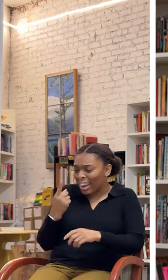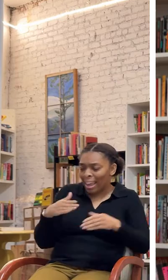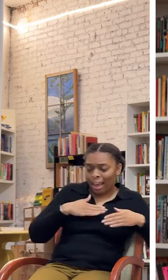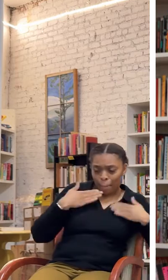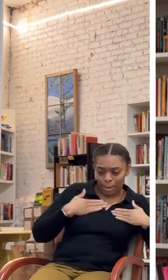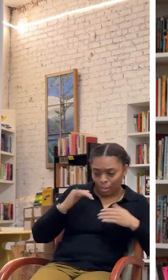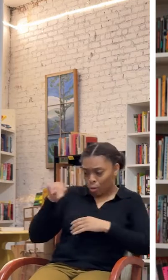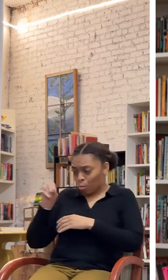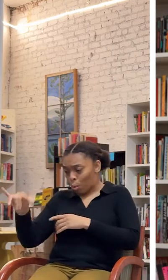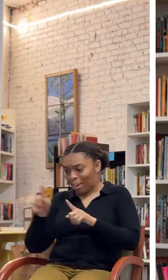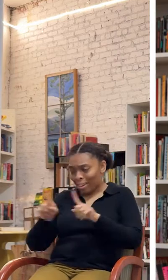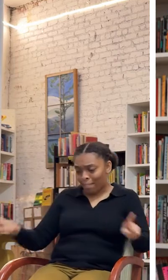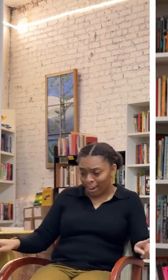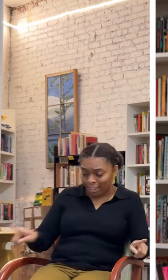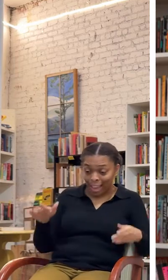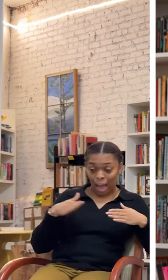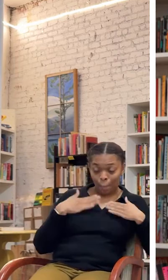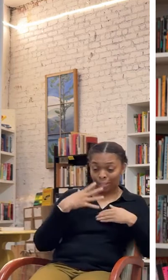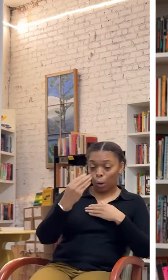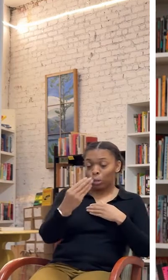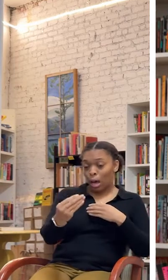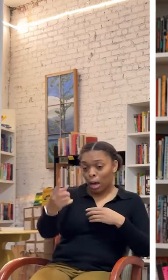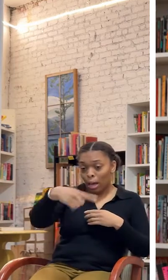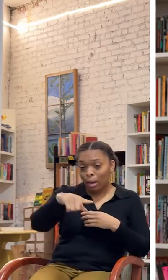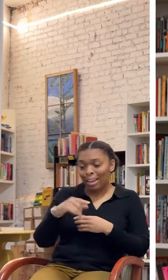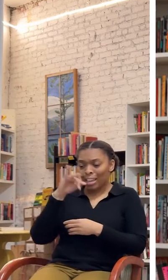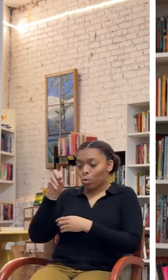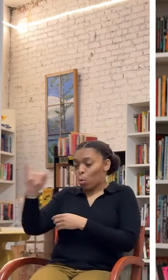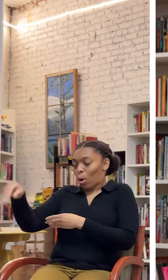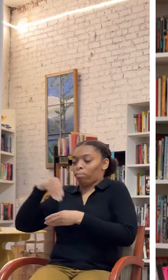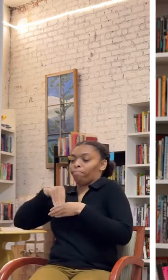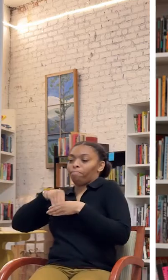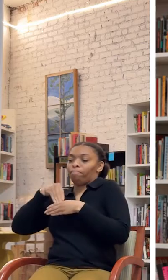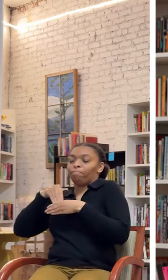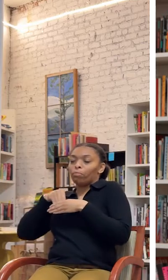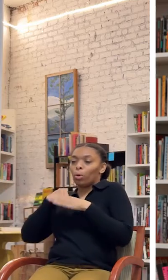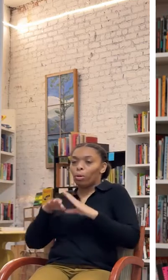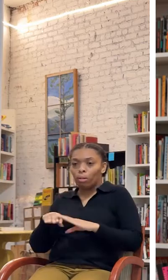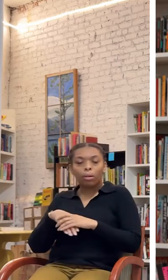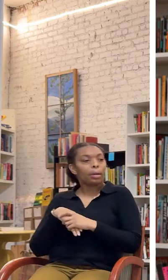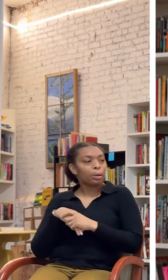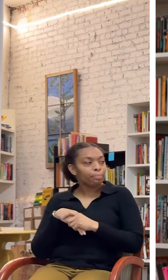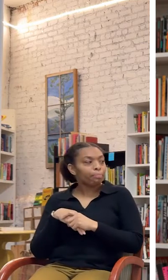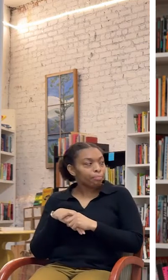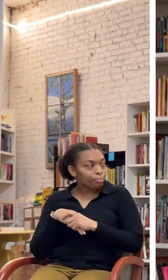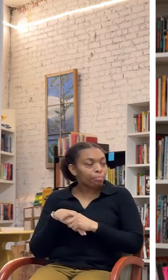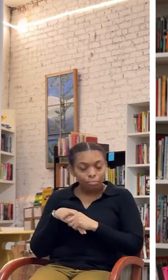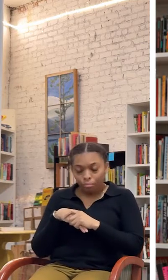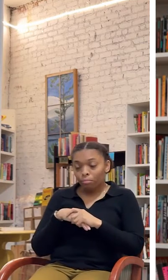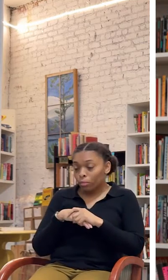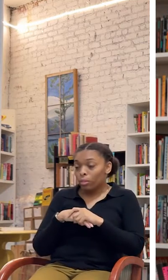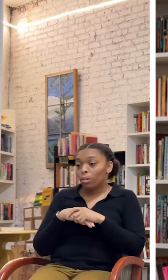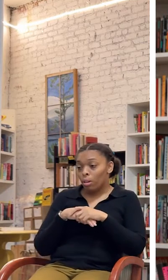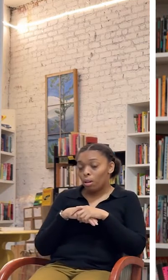happy, because that's an outer thing. You are saying it's an internal thing. What I kept hearing you say